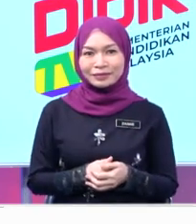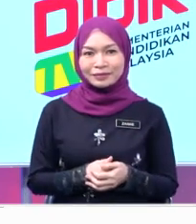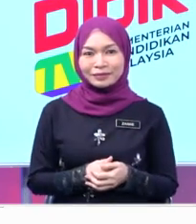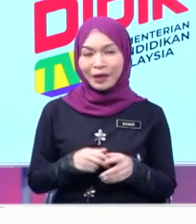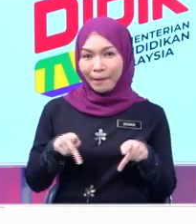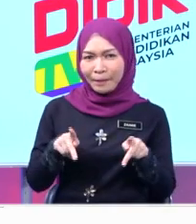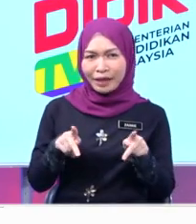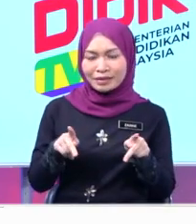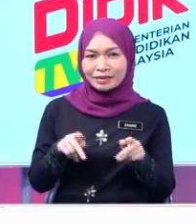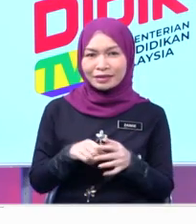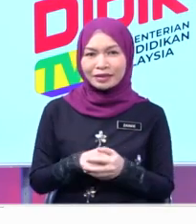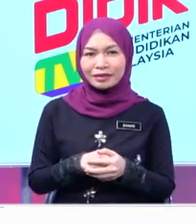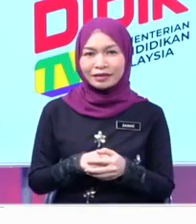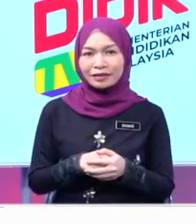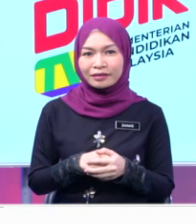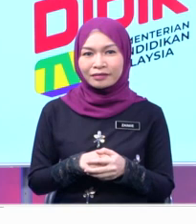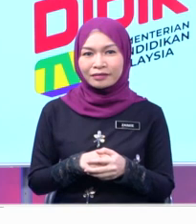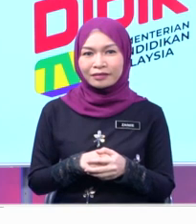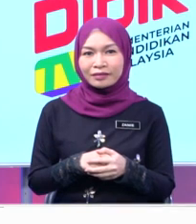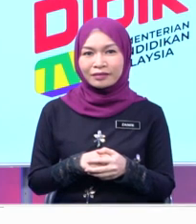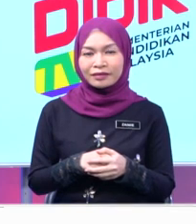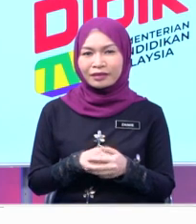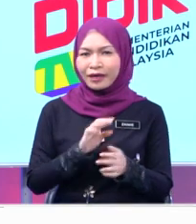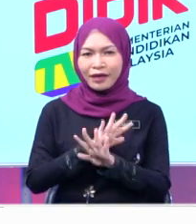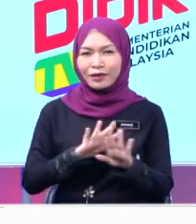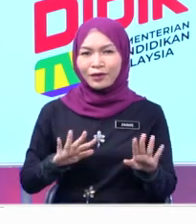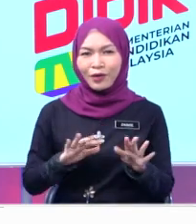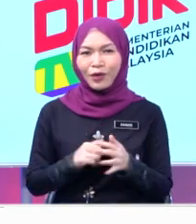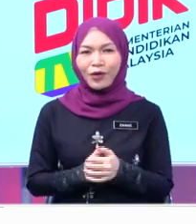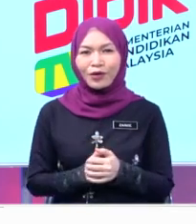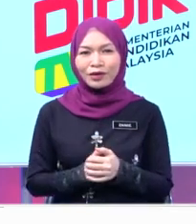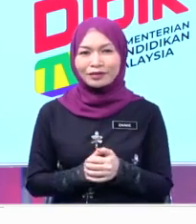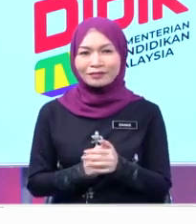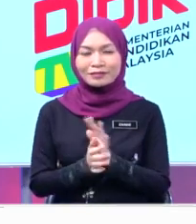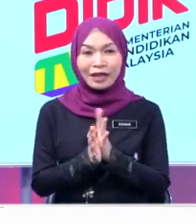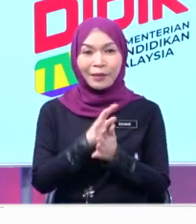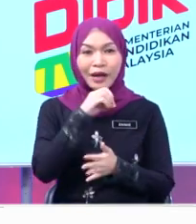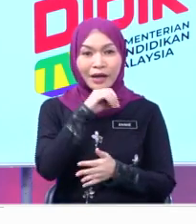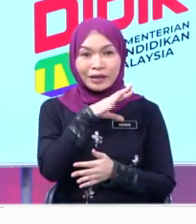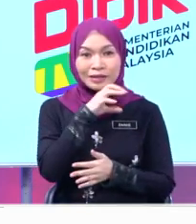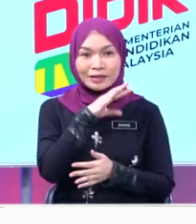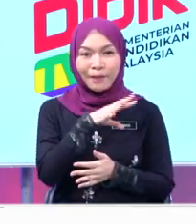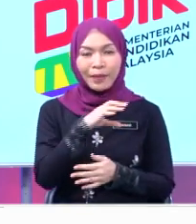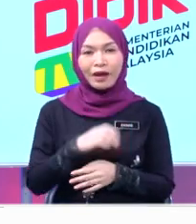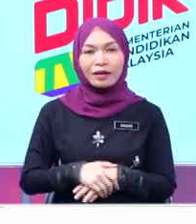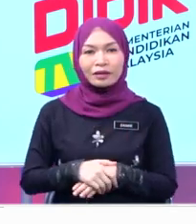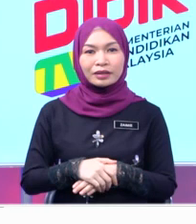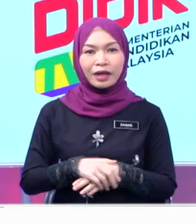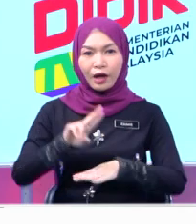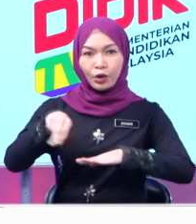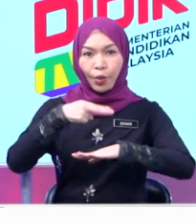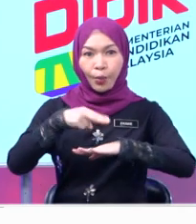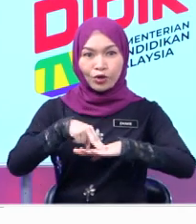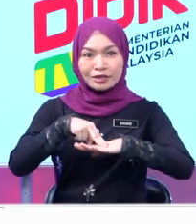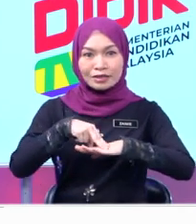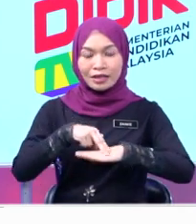Plastic does not decompose like paper and other waste products. That's correct. Okay. And there's another one, which is the last